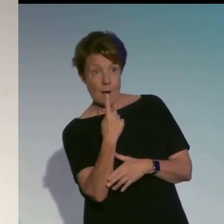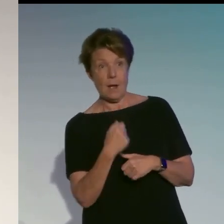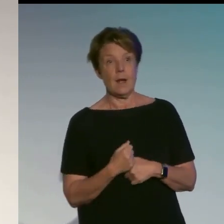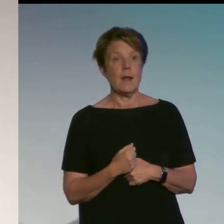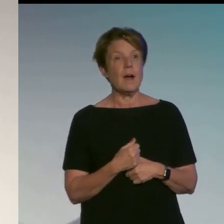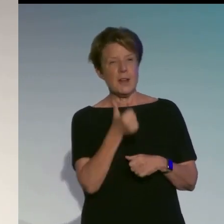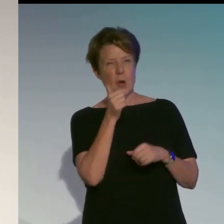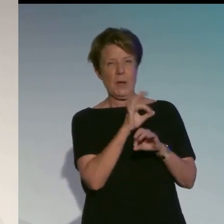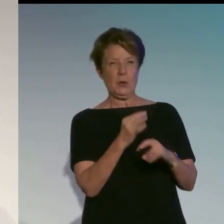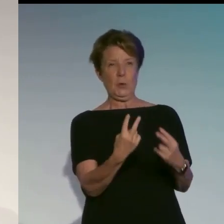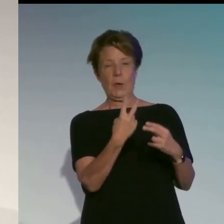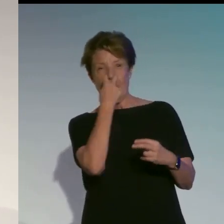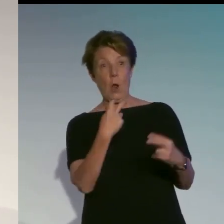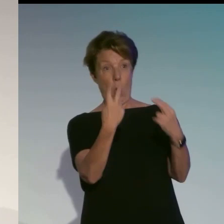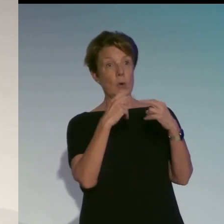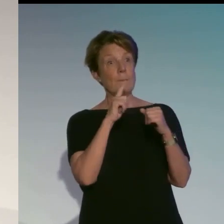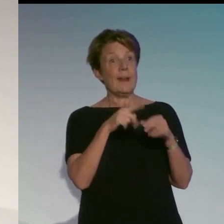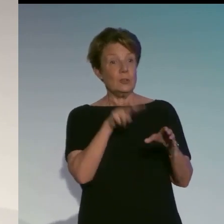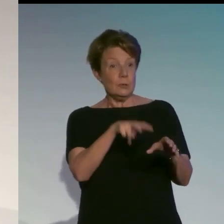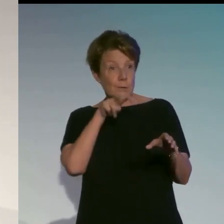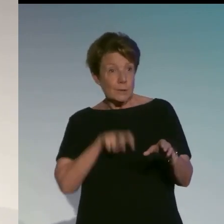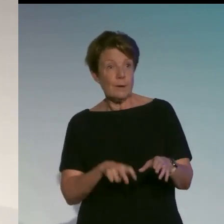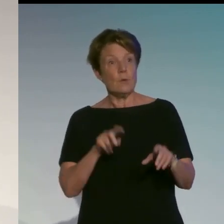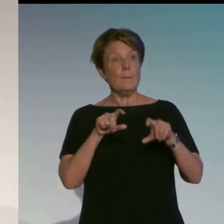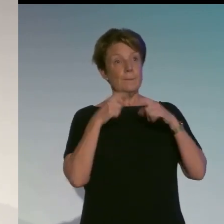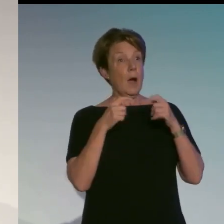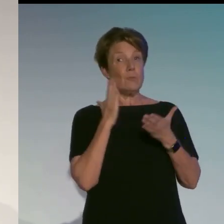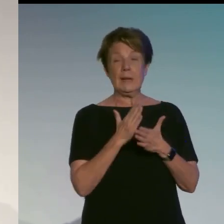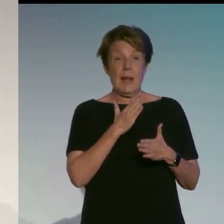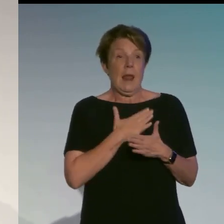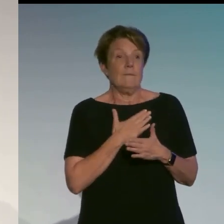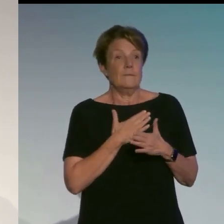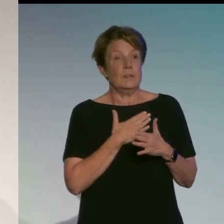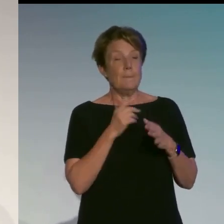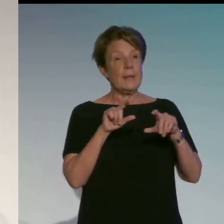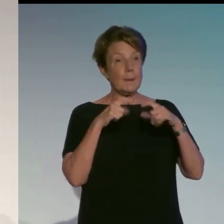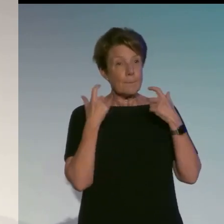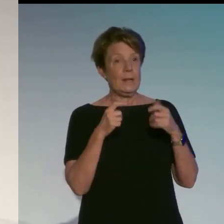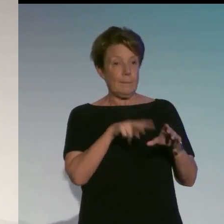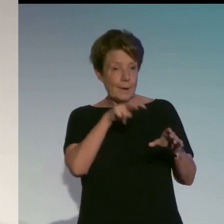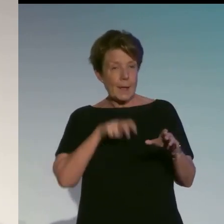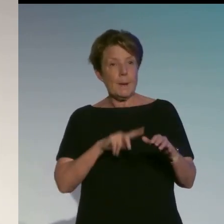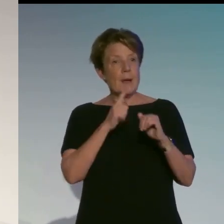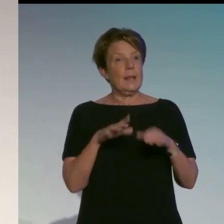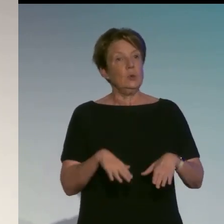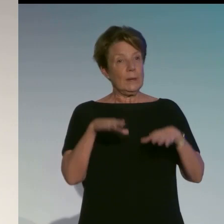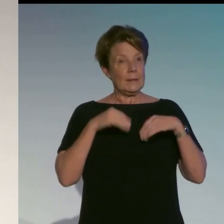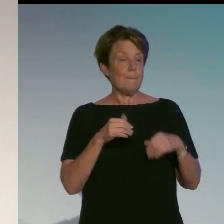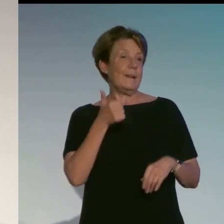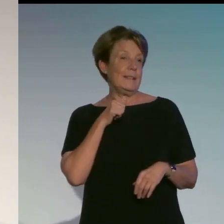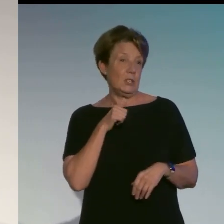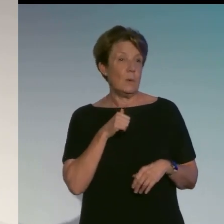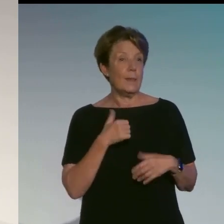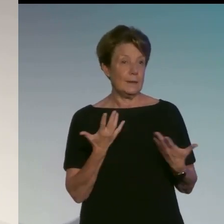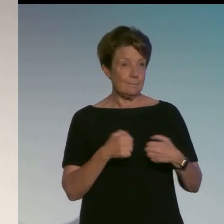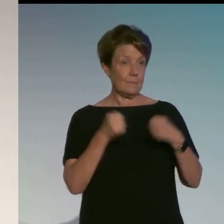had to make the decision to leave a vocation that I really, really dearly loved behind in order for me to accept my sexuality. But